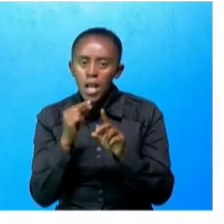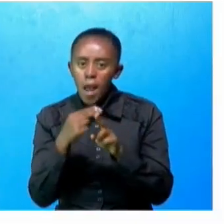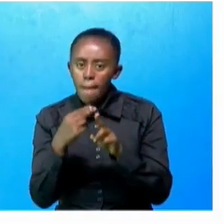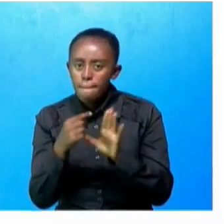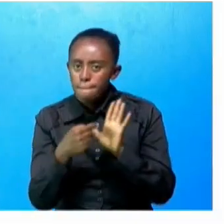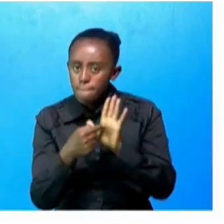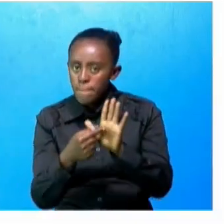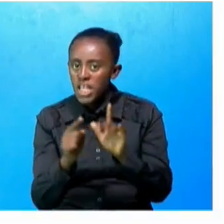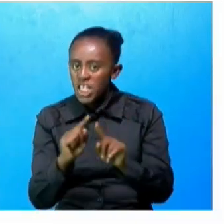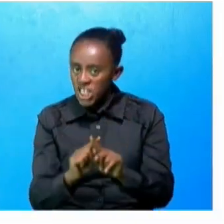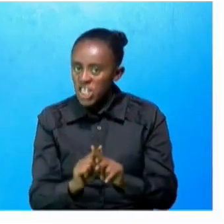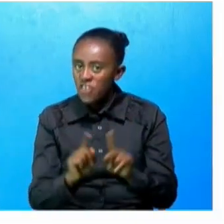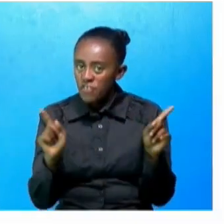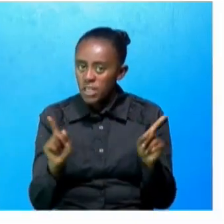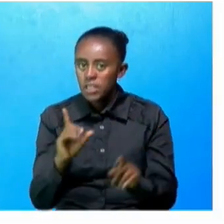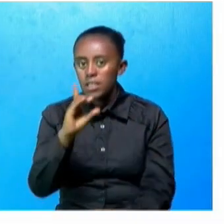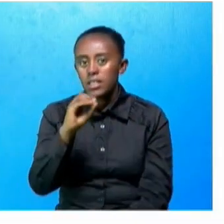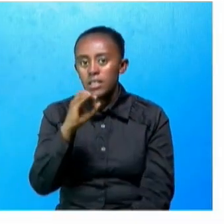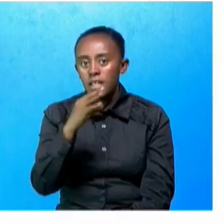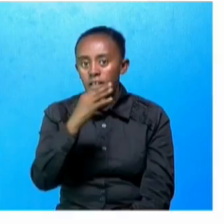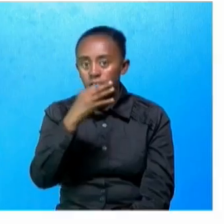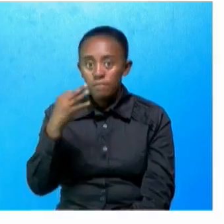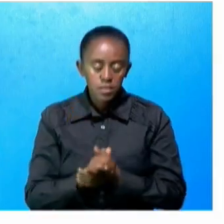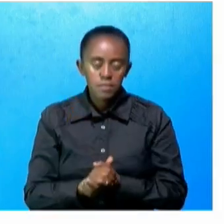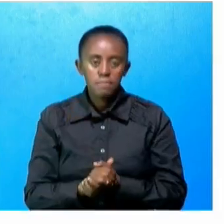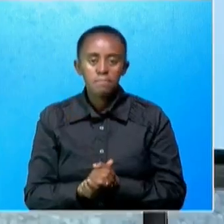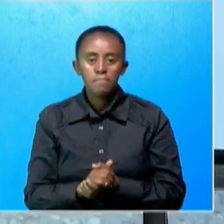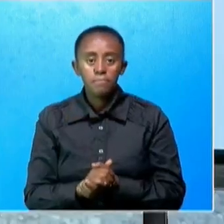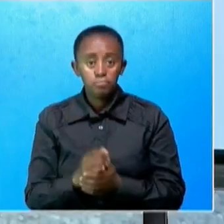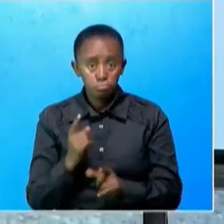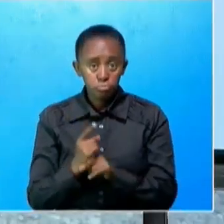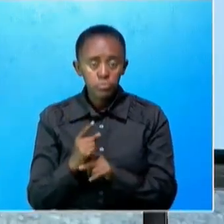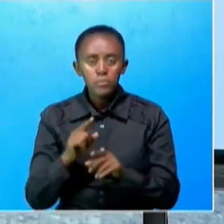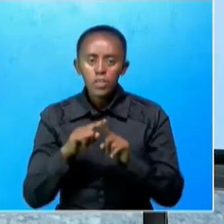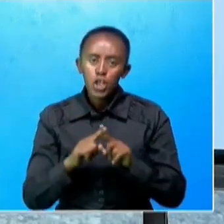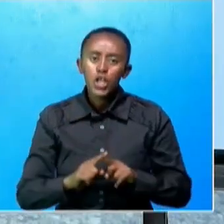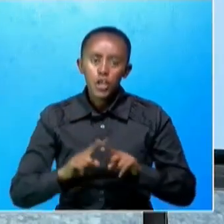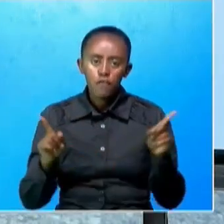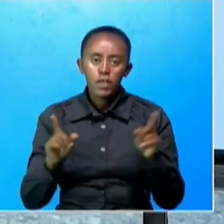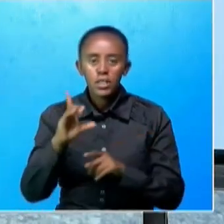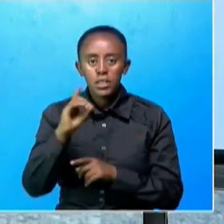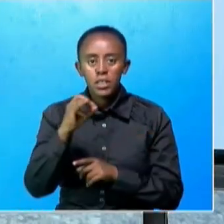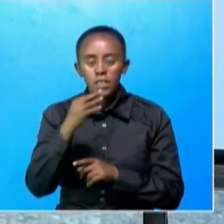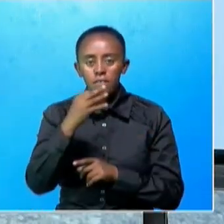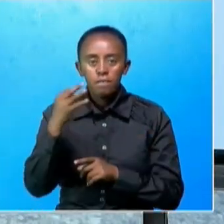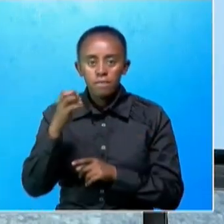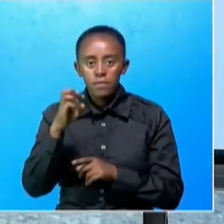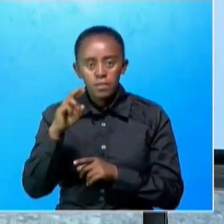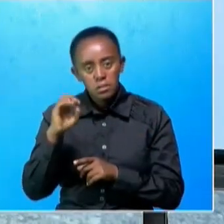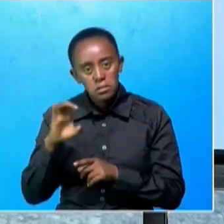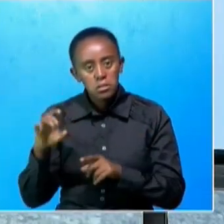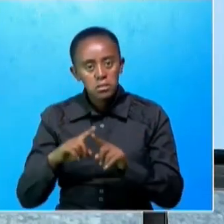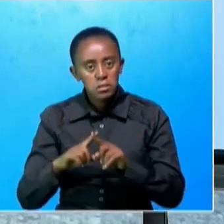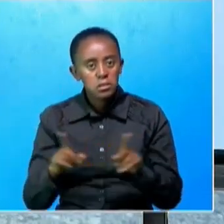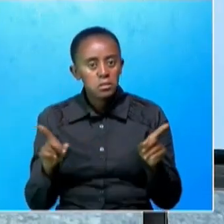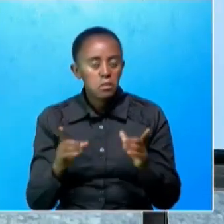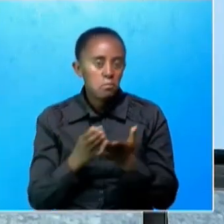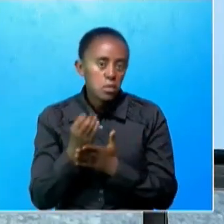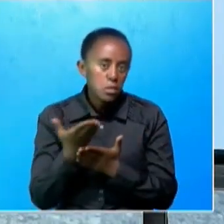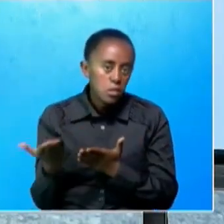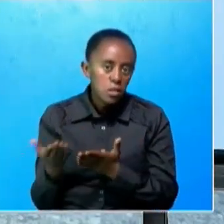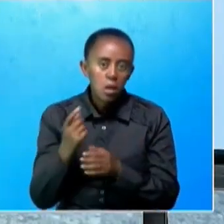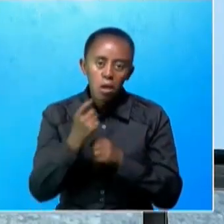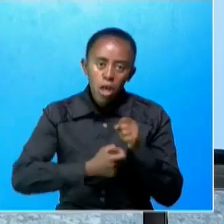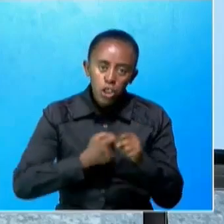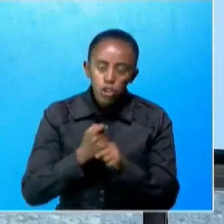is difference, right? Difference, right? It's a difference. It's a difference of something. It's maybe age,